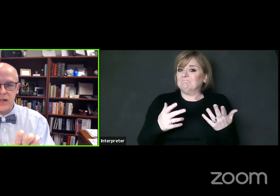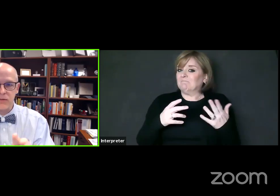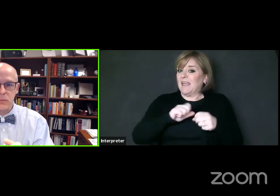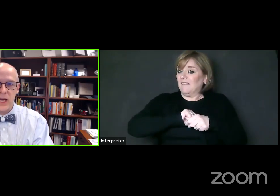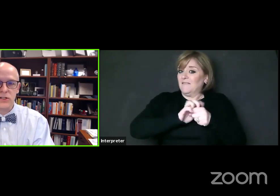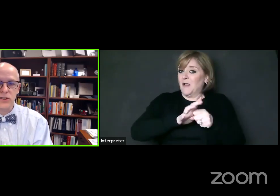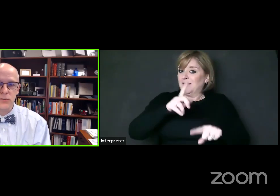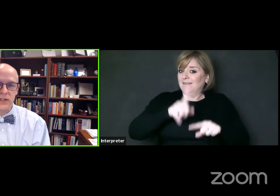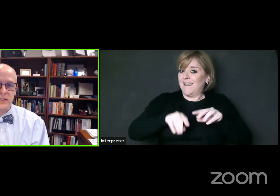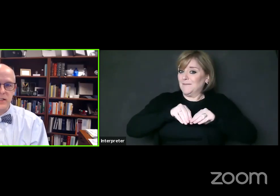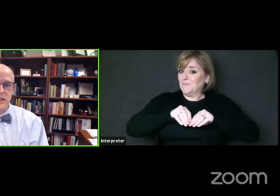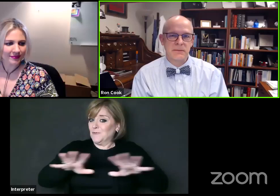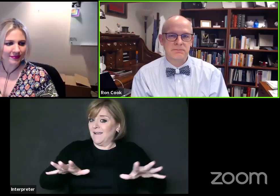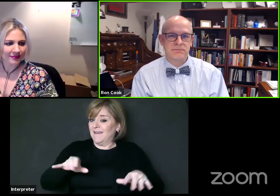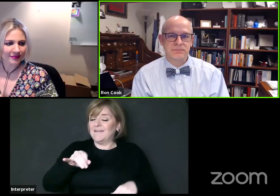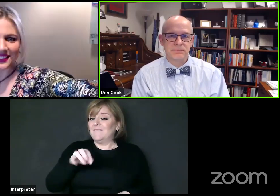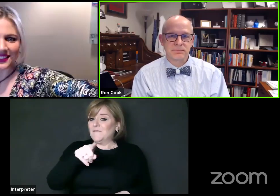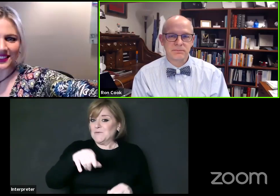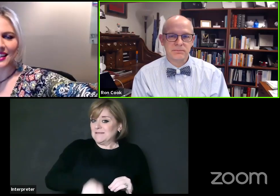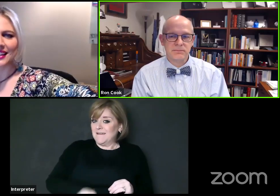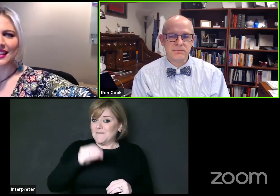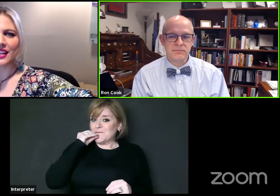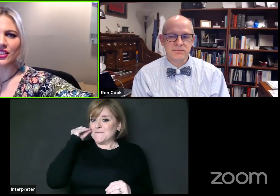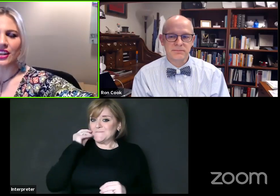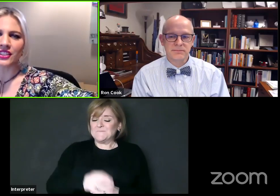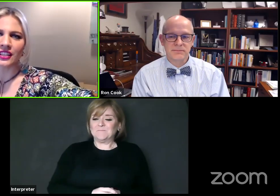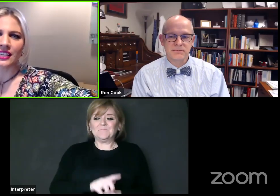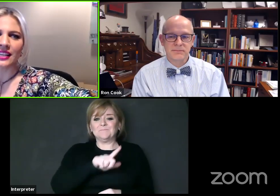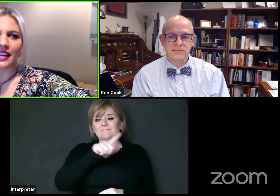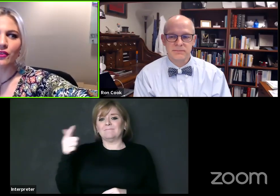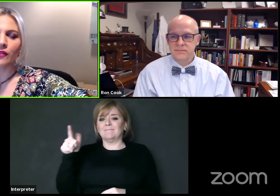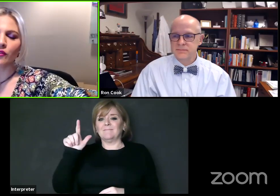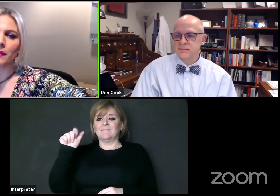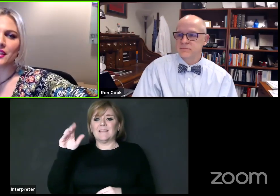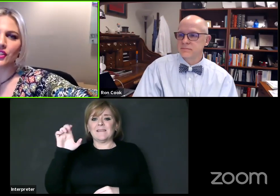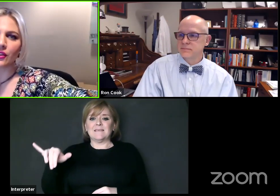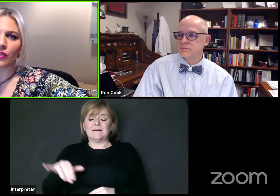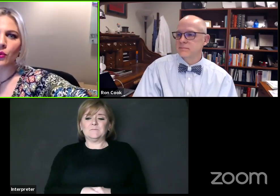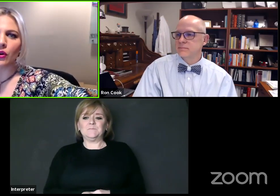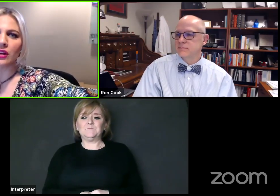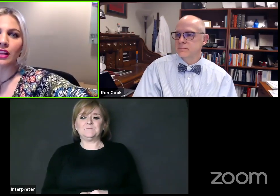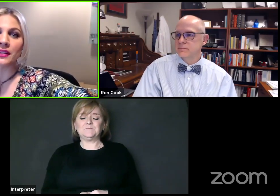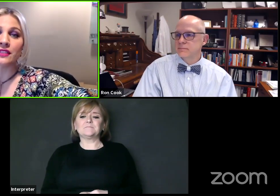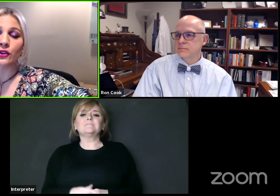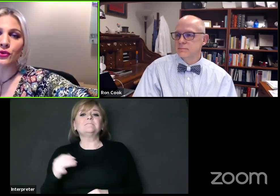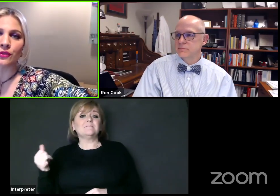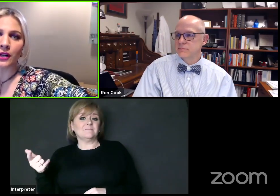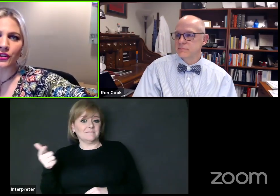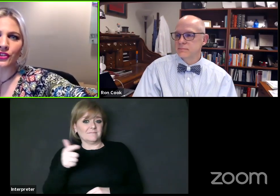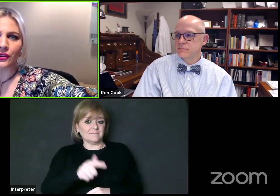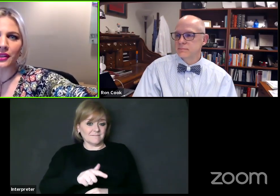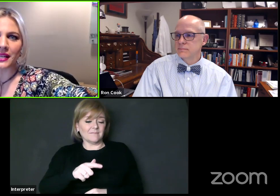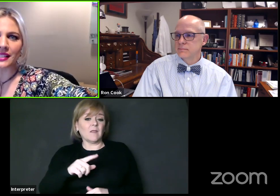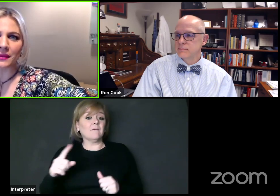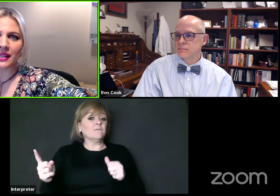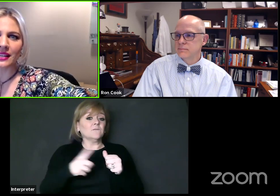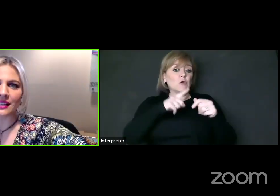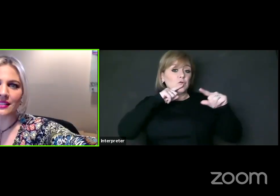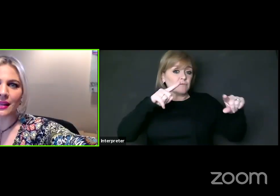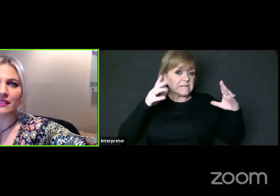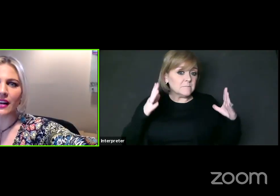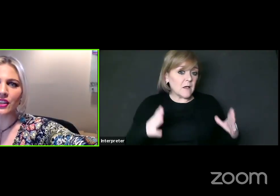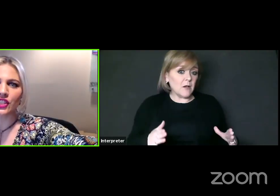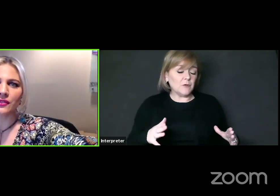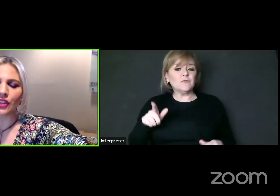all that I have. Back to you, Lacey. Thank you, Dr. Cook. And now for information on the role of Lubbock's first responders during the pandemic